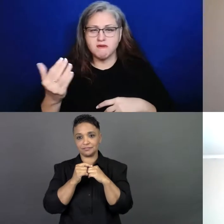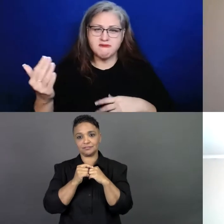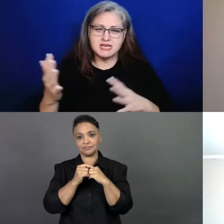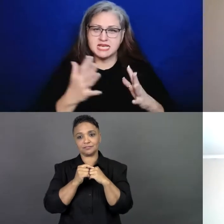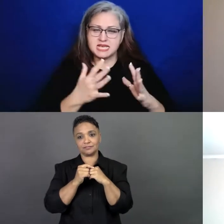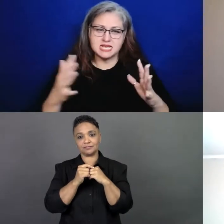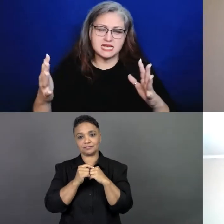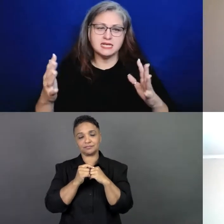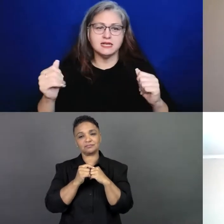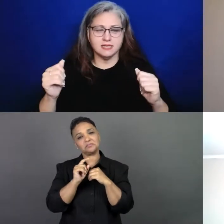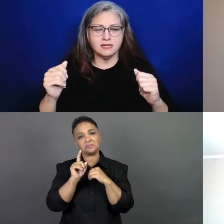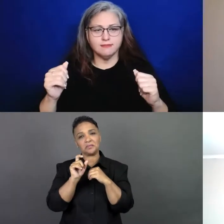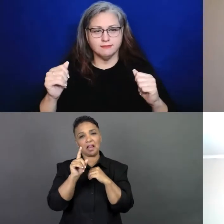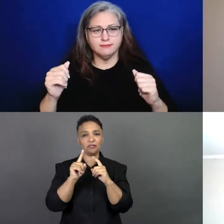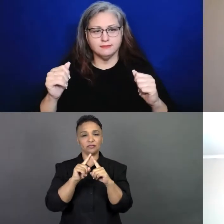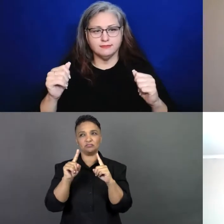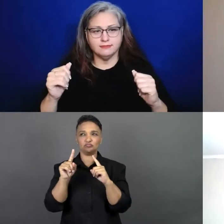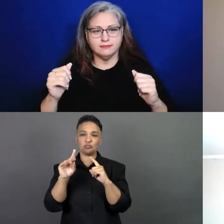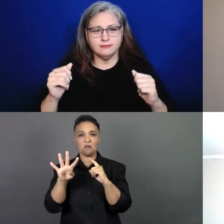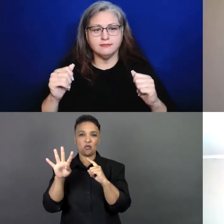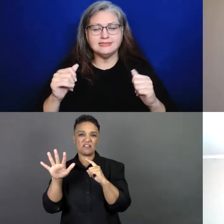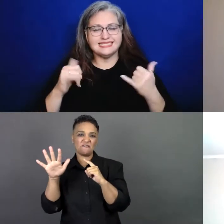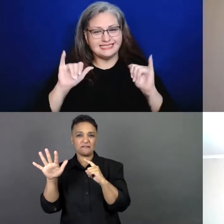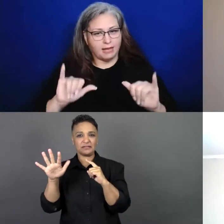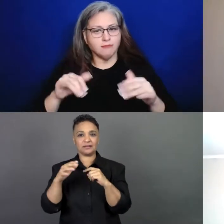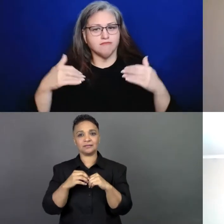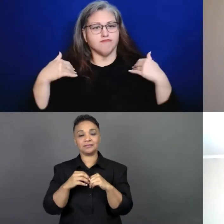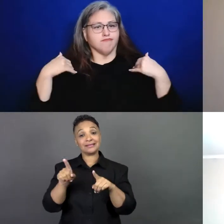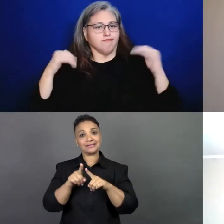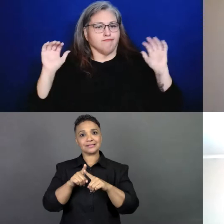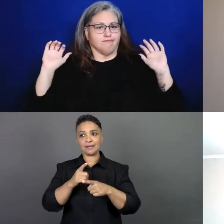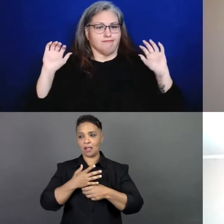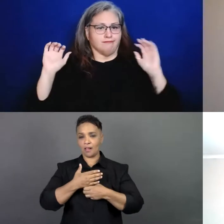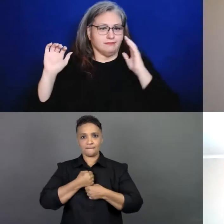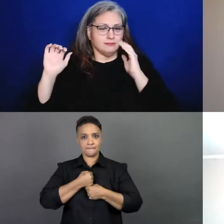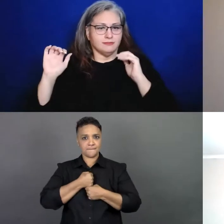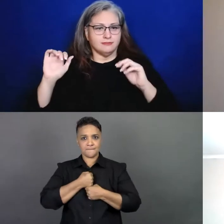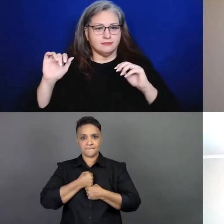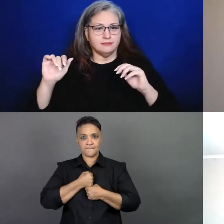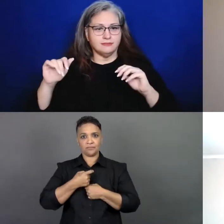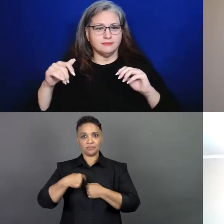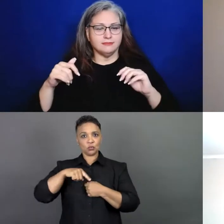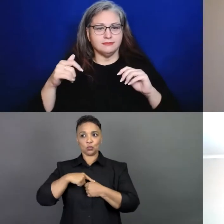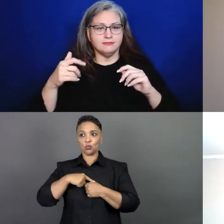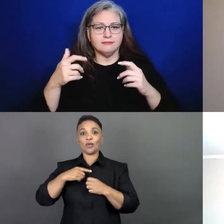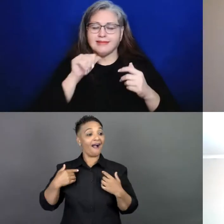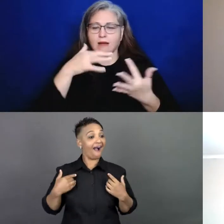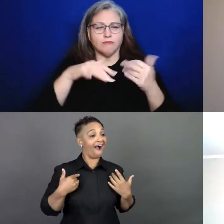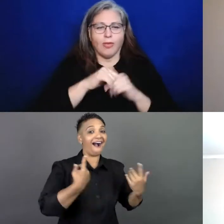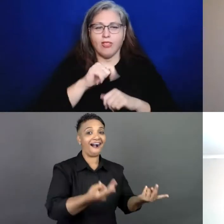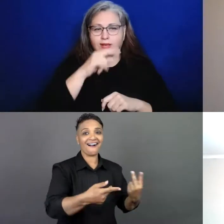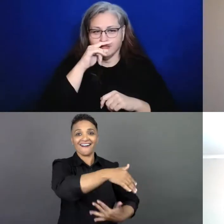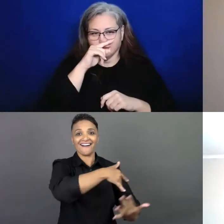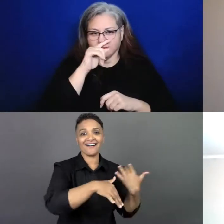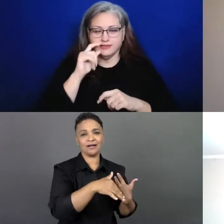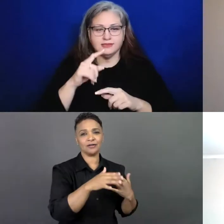12, 13, 14, 15, reserved as well. You know, we couldn't, you know, go along with other kids. Some of the teenagers